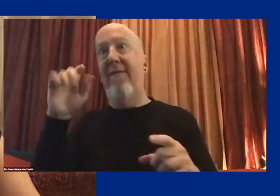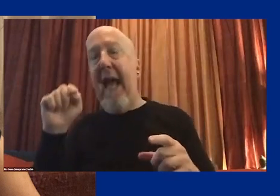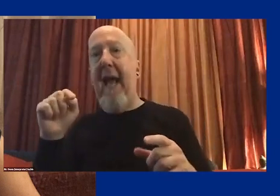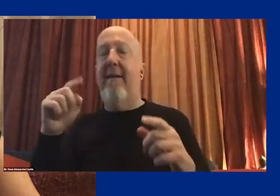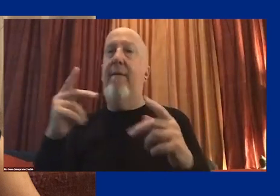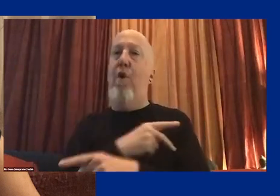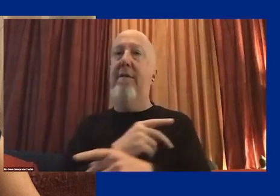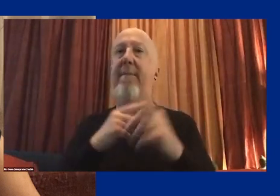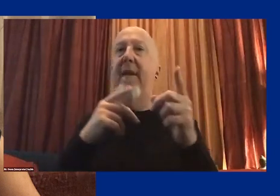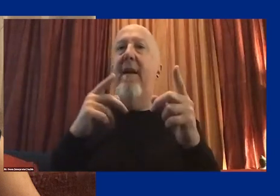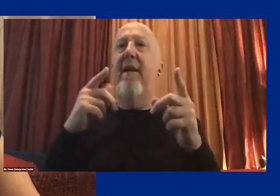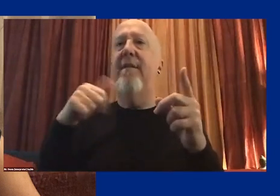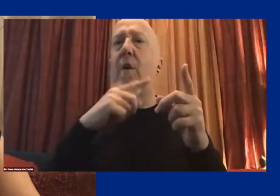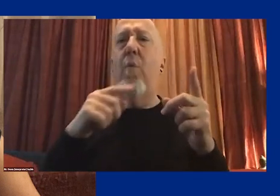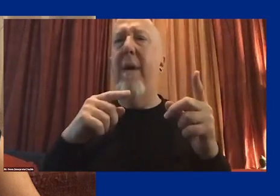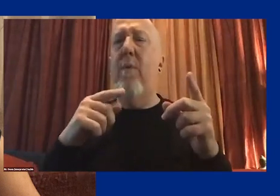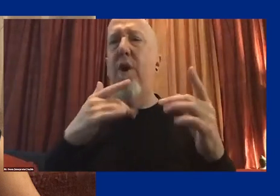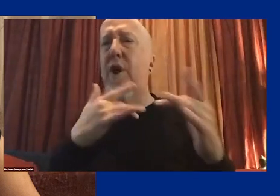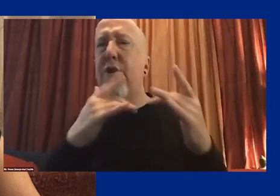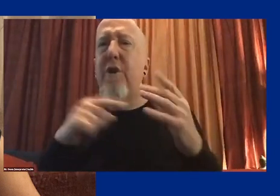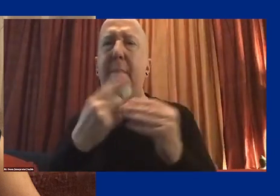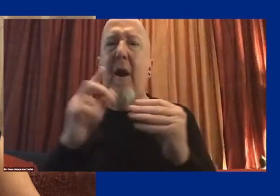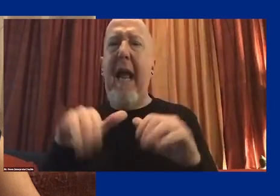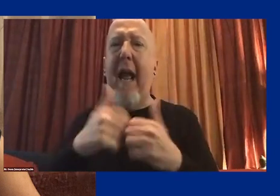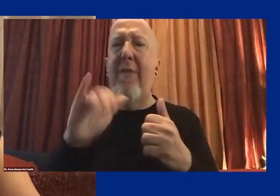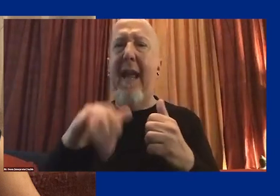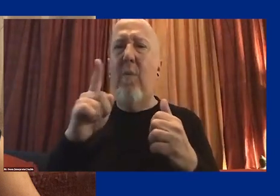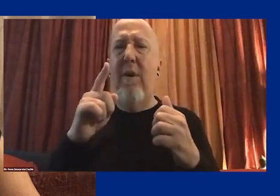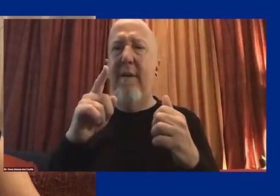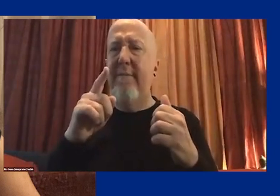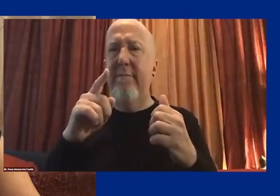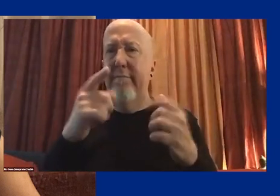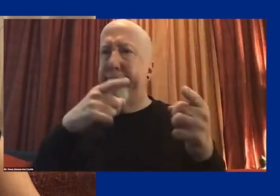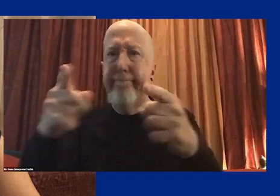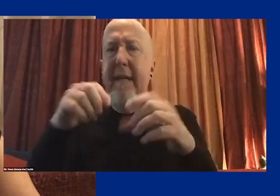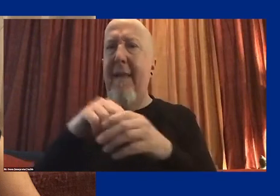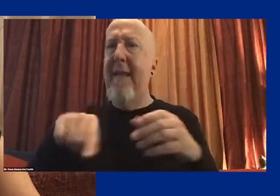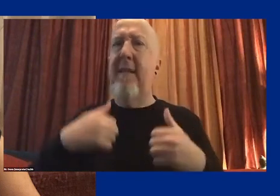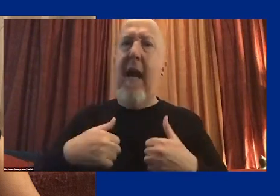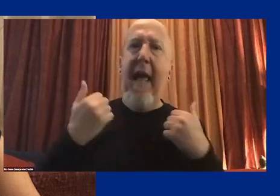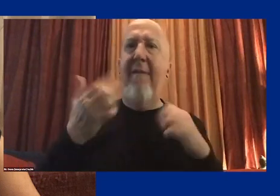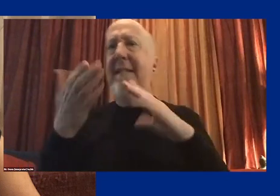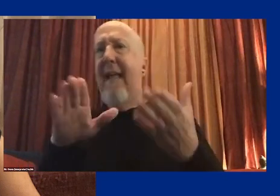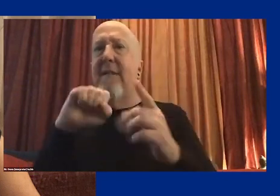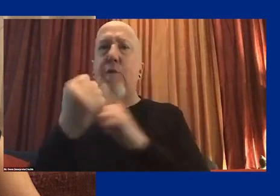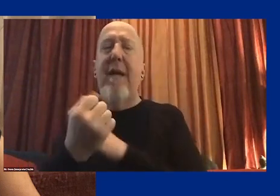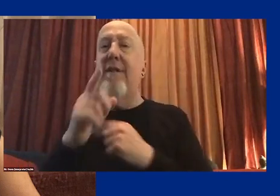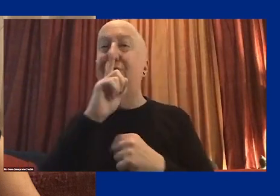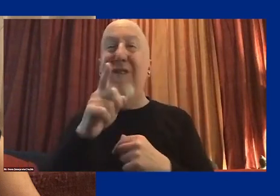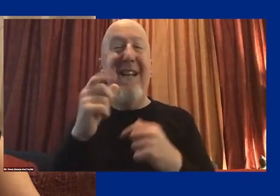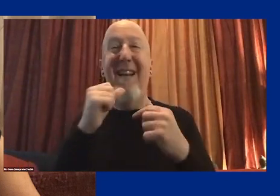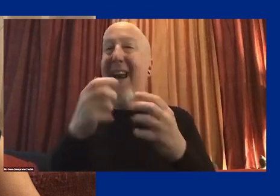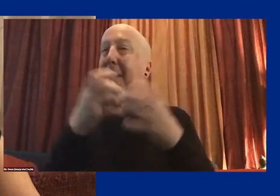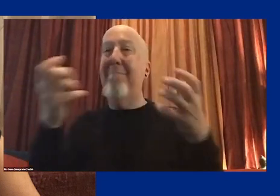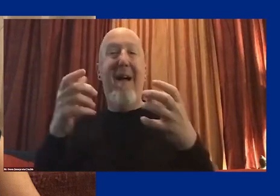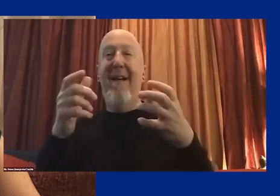about how that would play out in this kind of life or death situation, especially when there's not so much oversight because